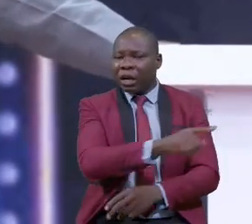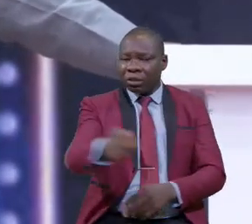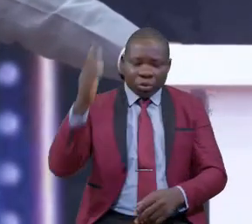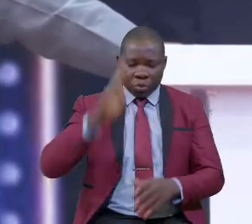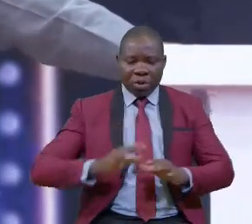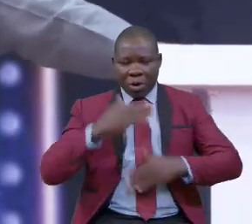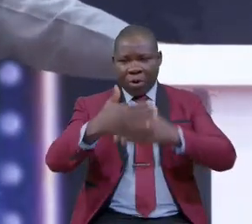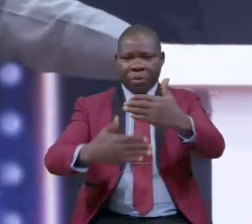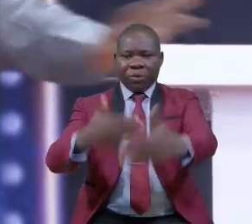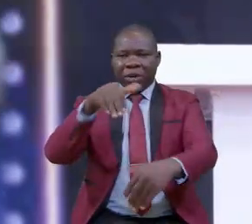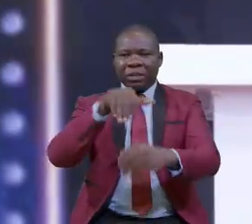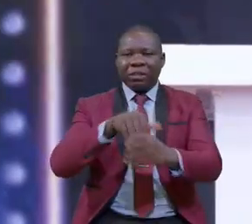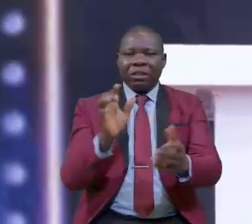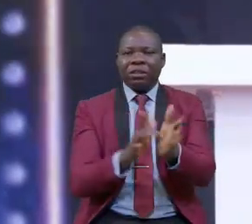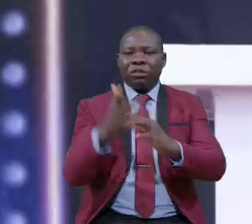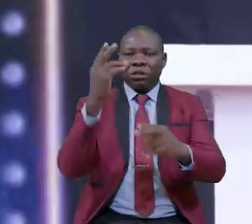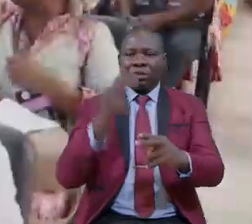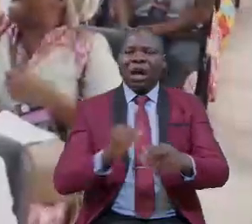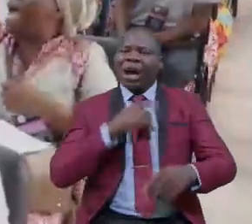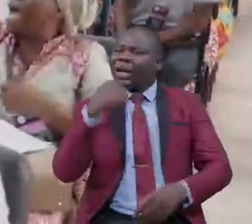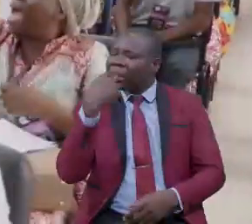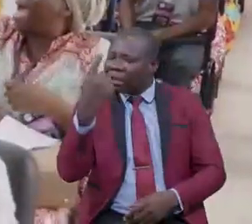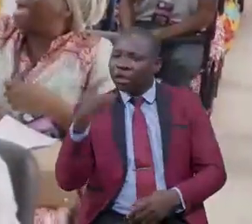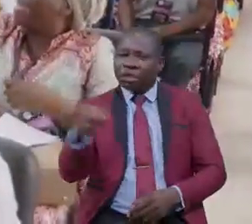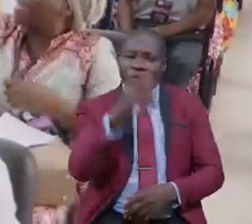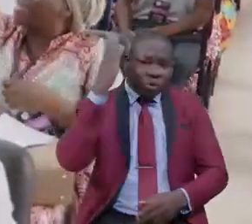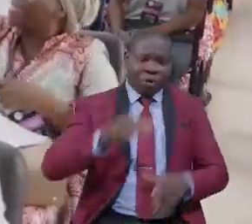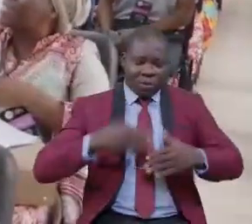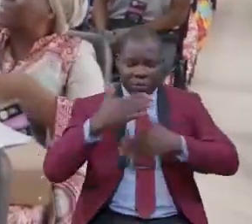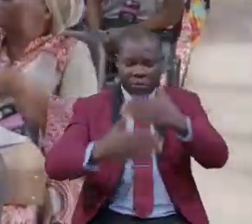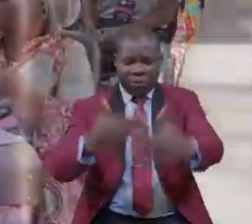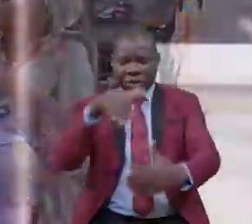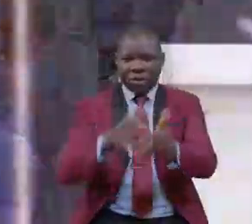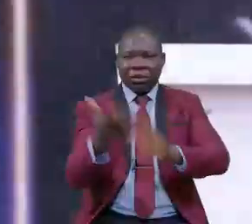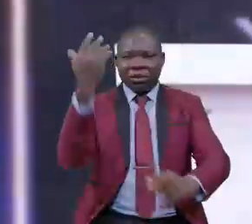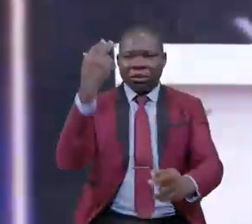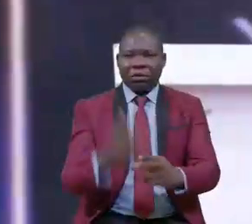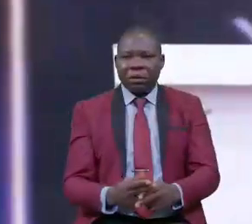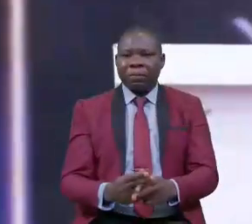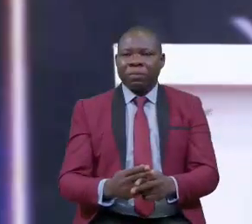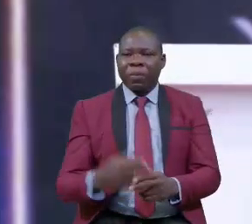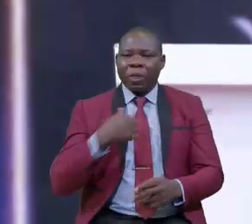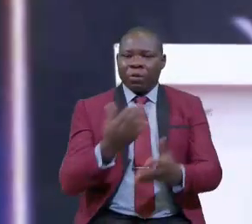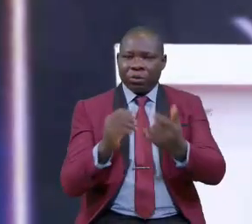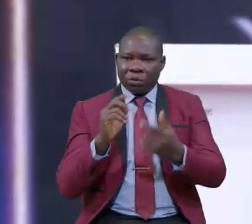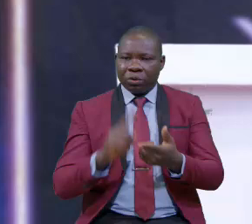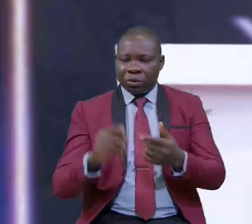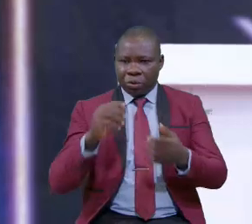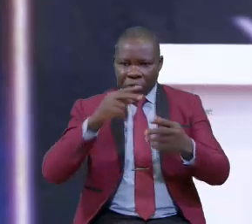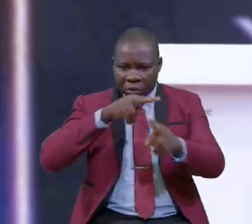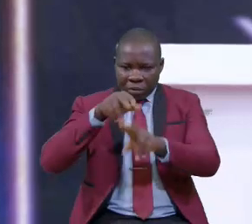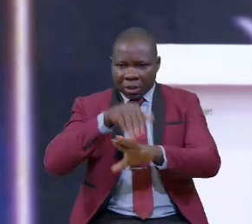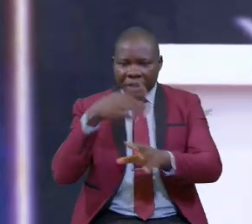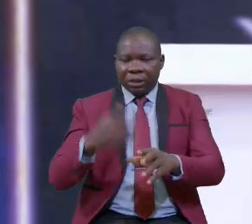Amen. I said you will progress. Amen. We're looking at the message this day, readiness